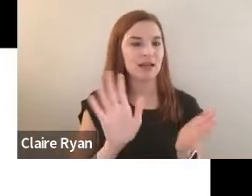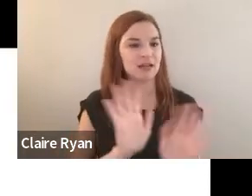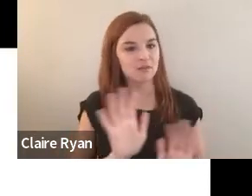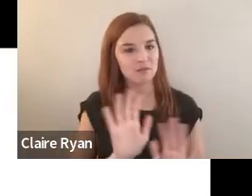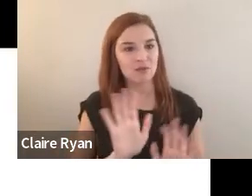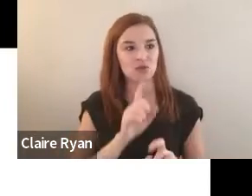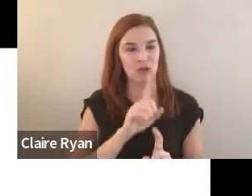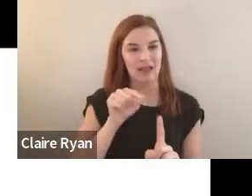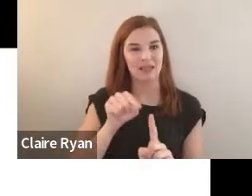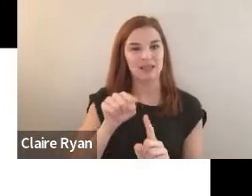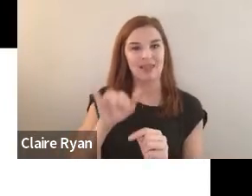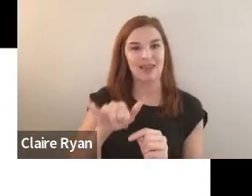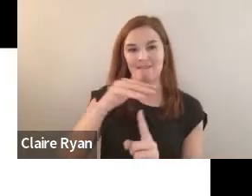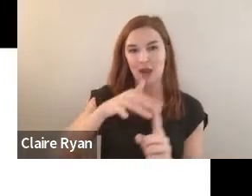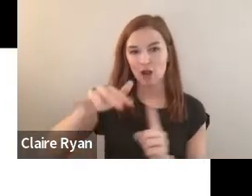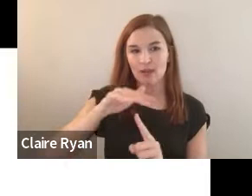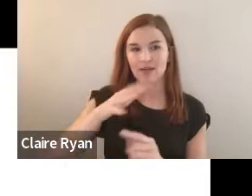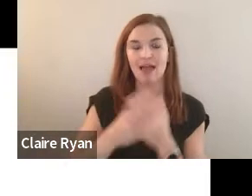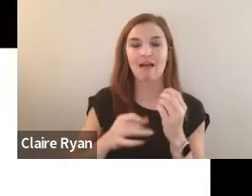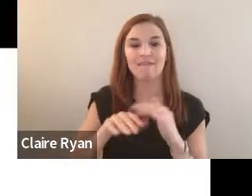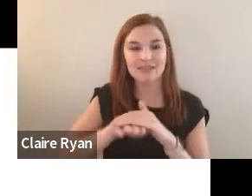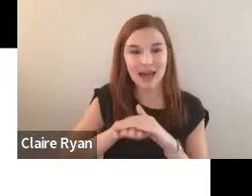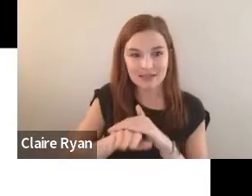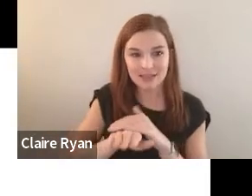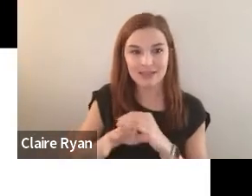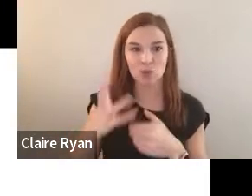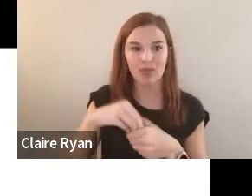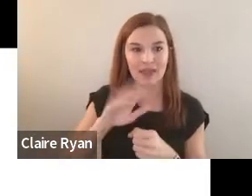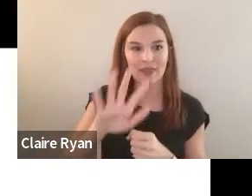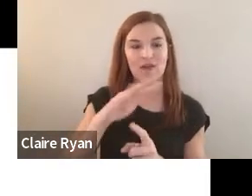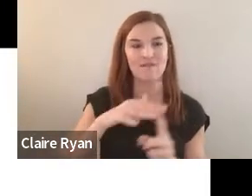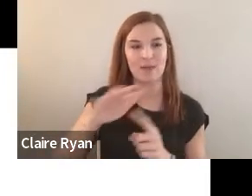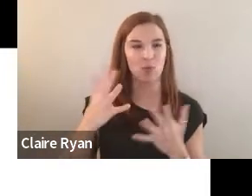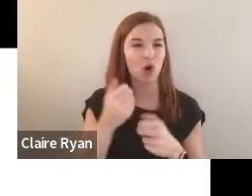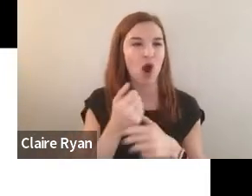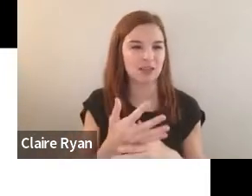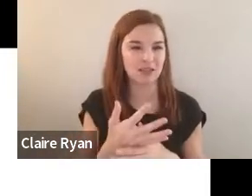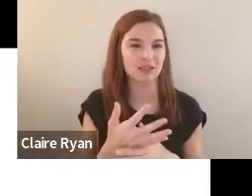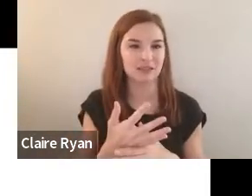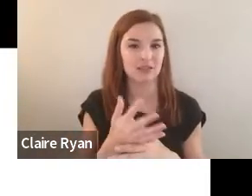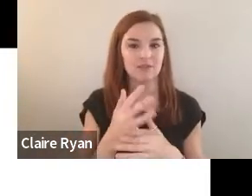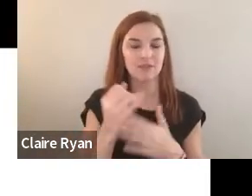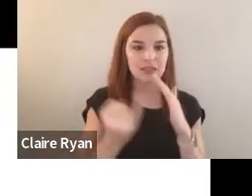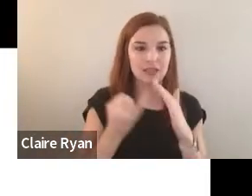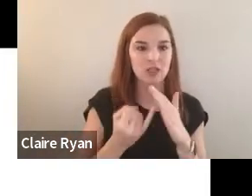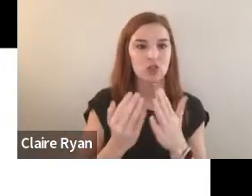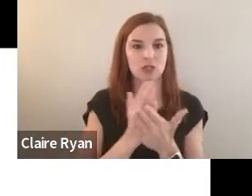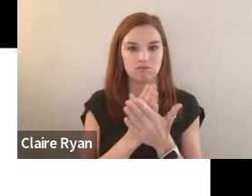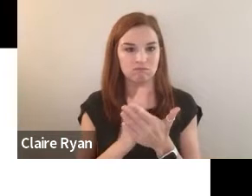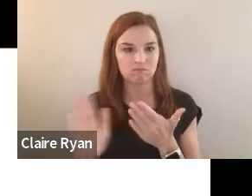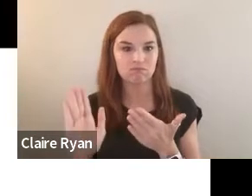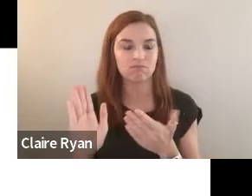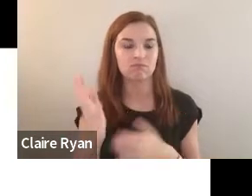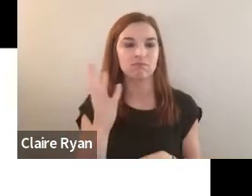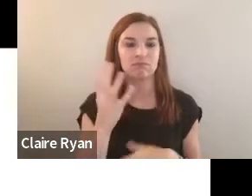deaf, we just have to accept the fact that they feel isolated. And really, it's the environment, that there is lack of access to communication within